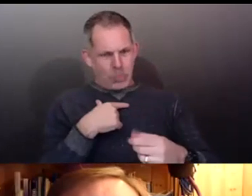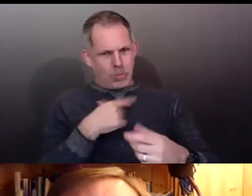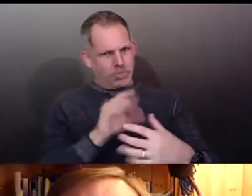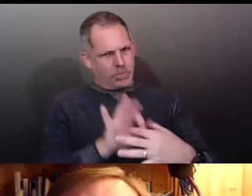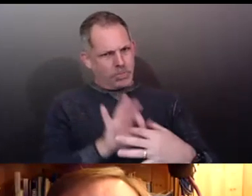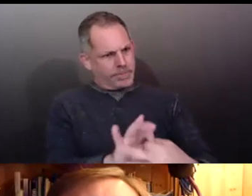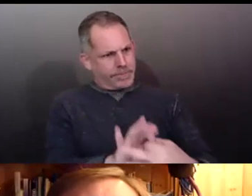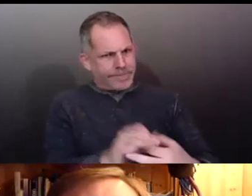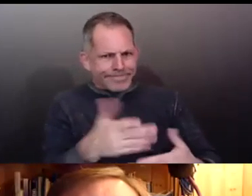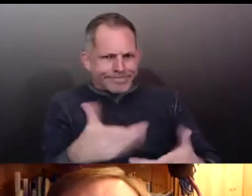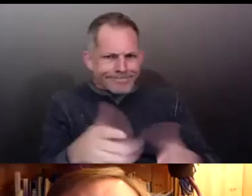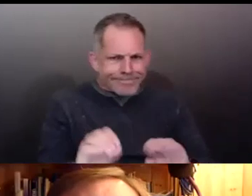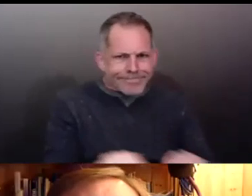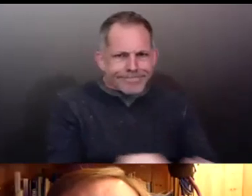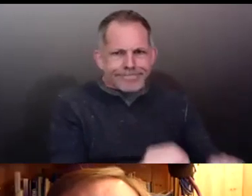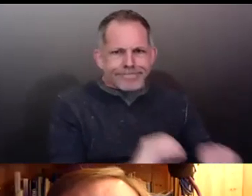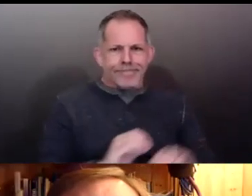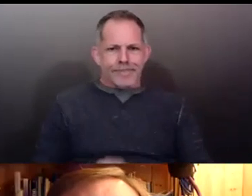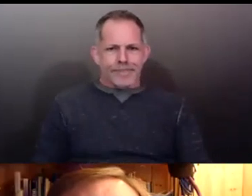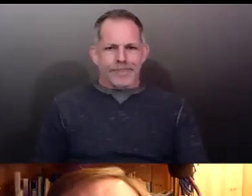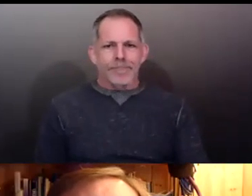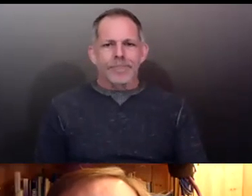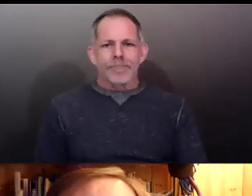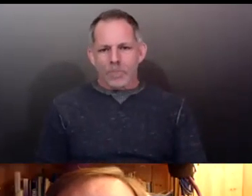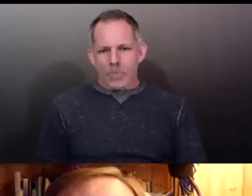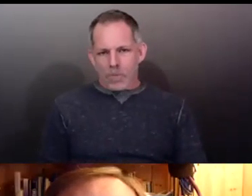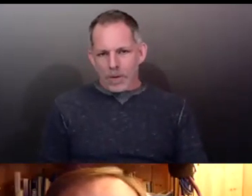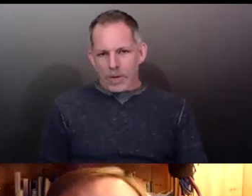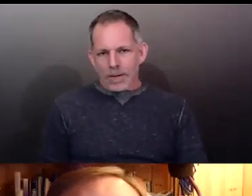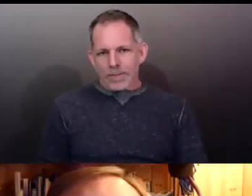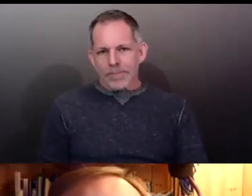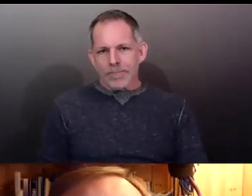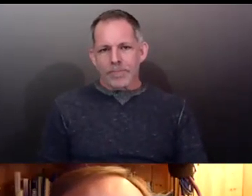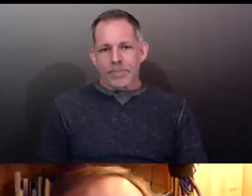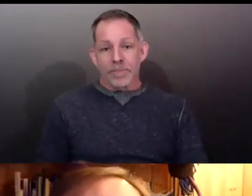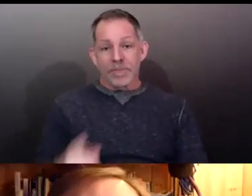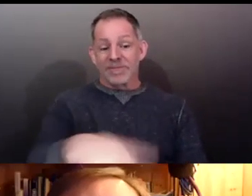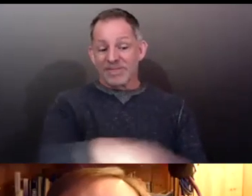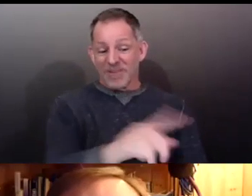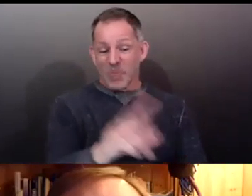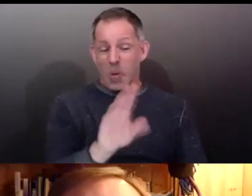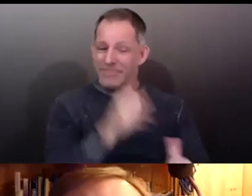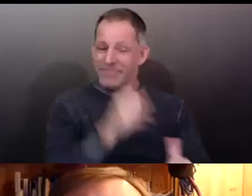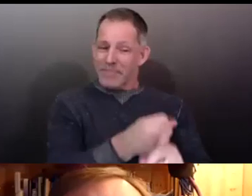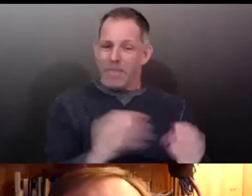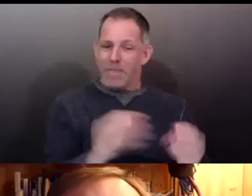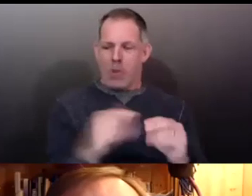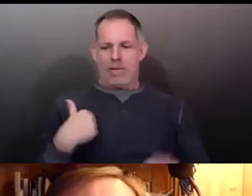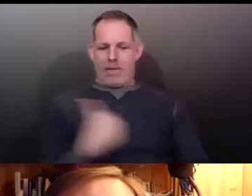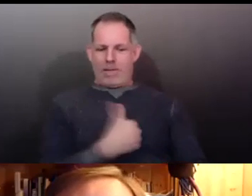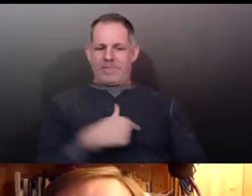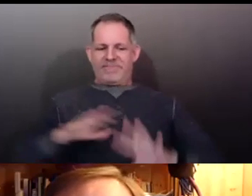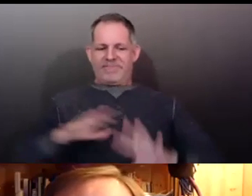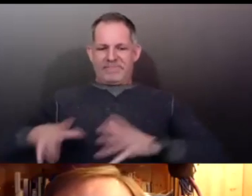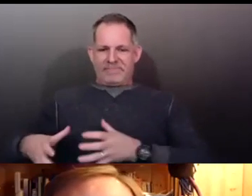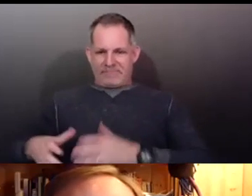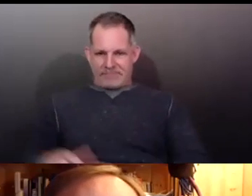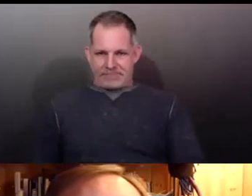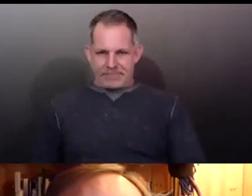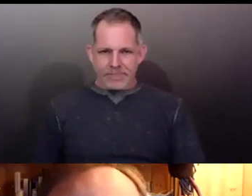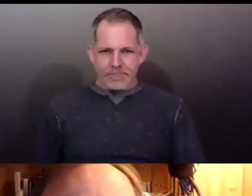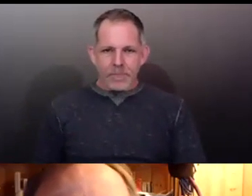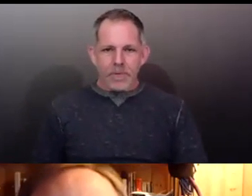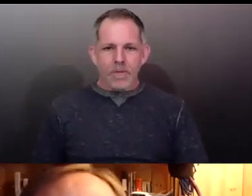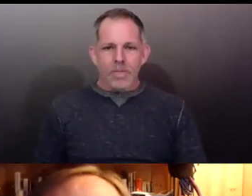know, I think you'll have more impact than we can have. Doctor, you triggered the biologist in me, but I want to put an emphasis